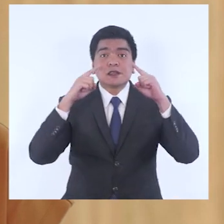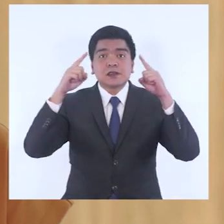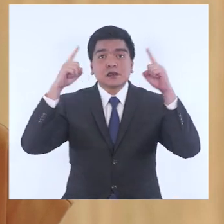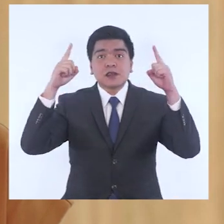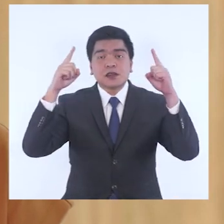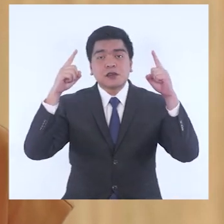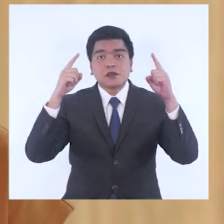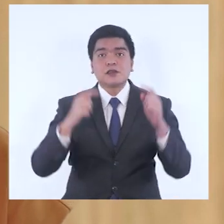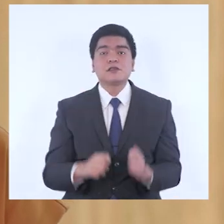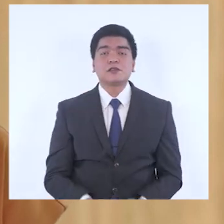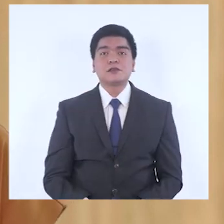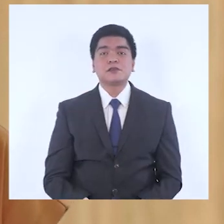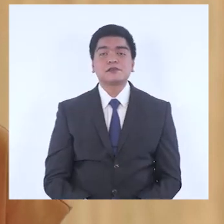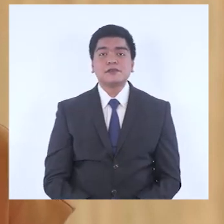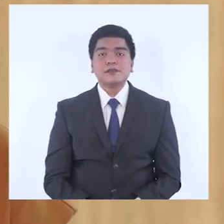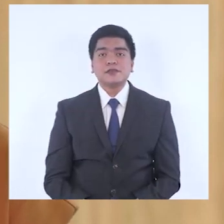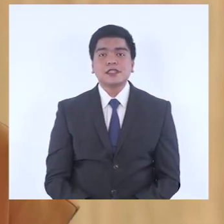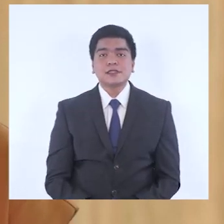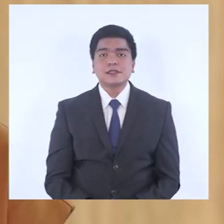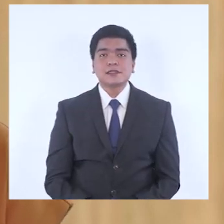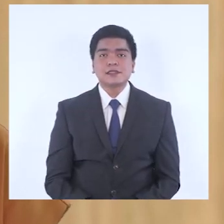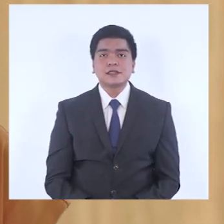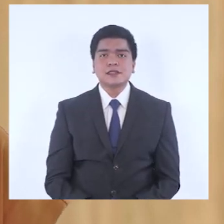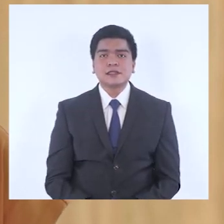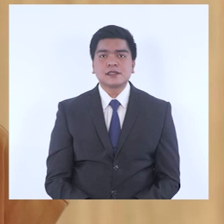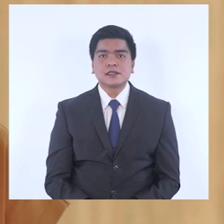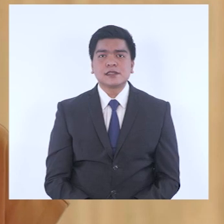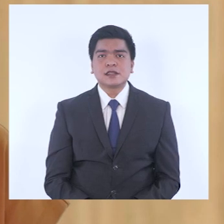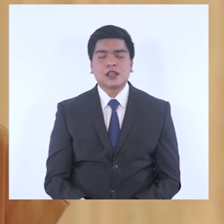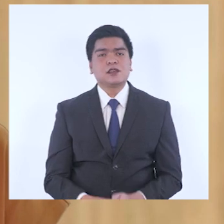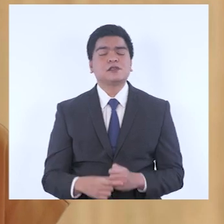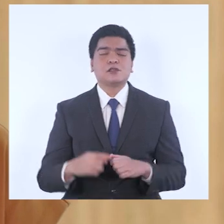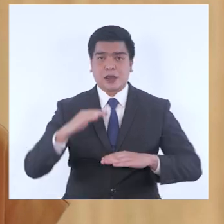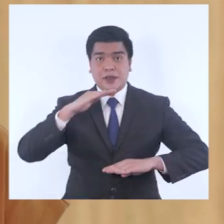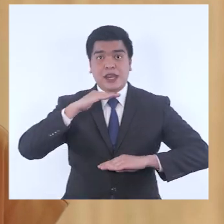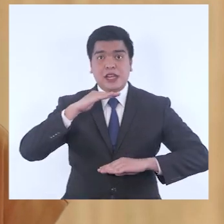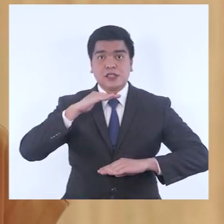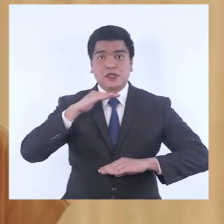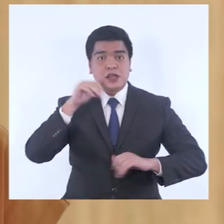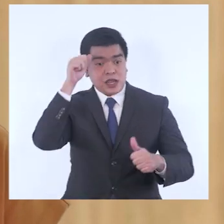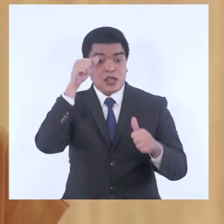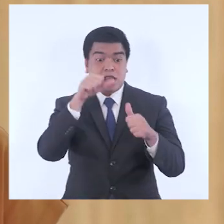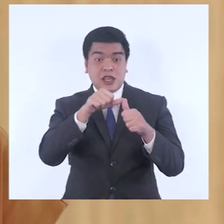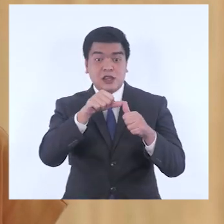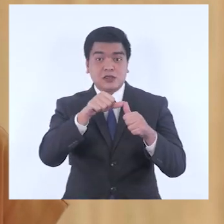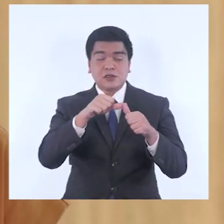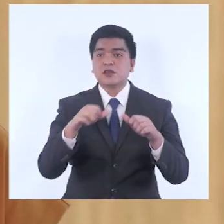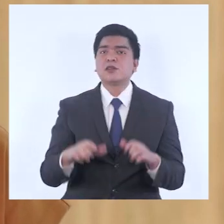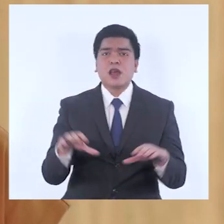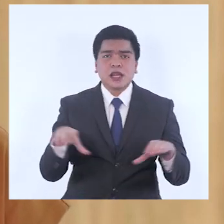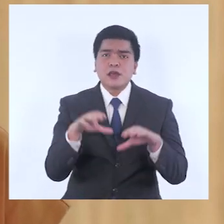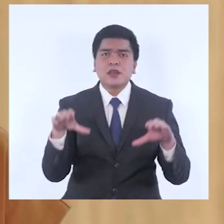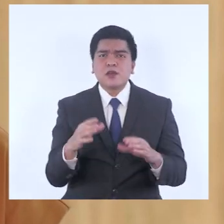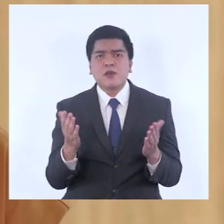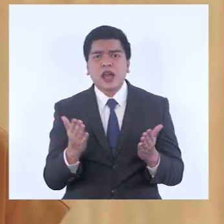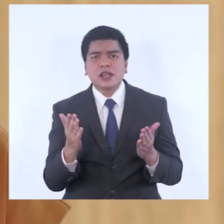what must be the scope and limitations of its endeavors, and how wide and deep should its concerns